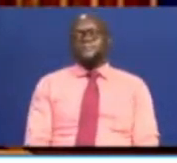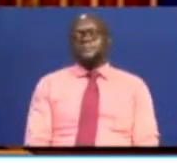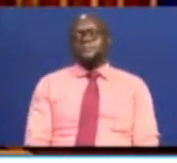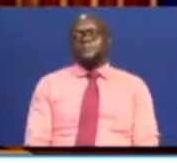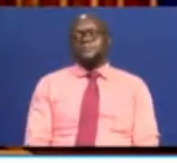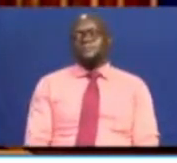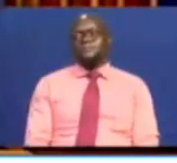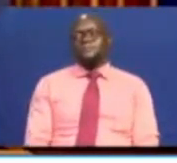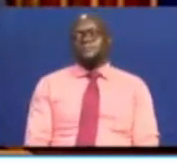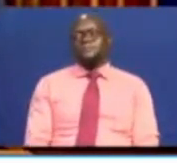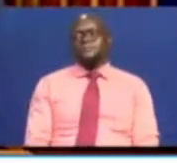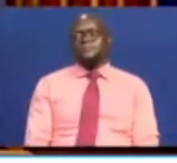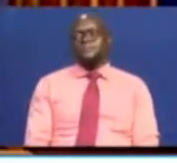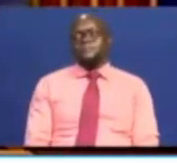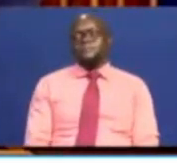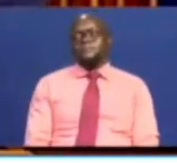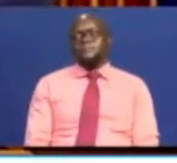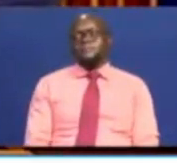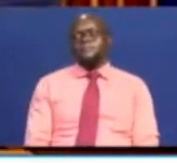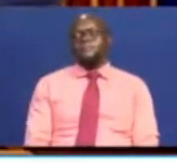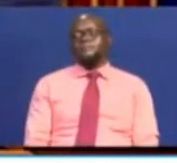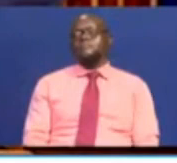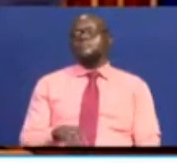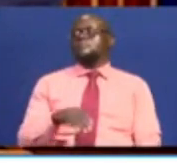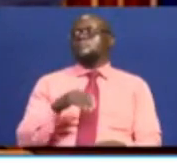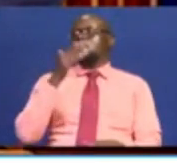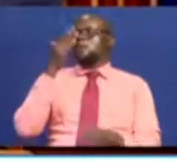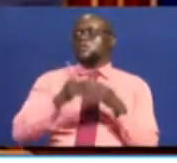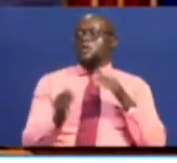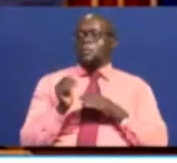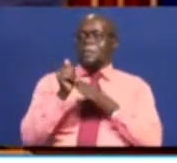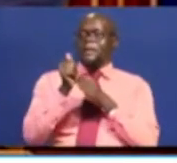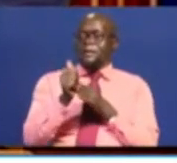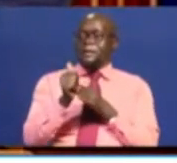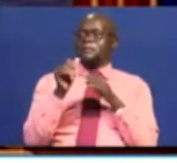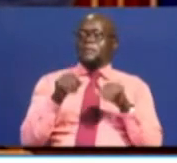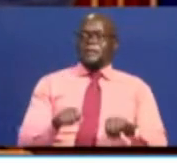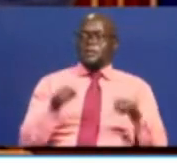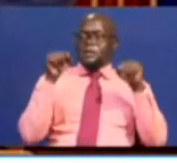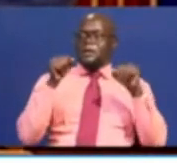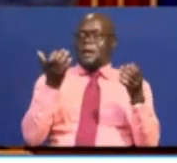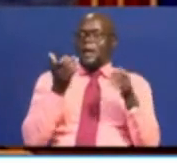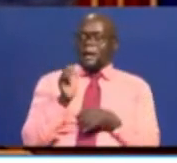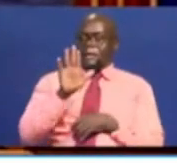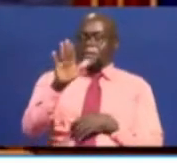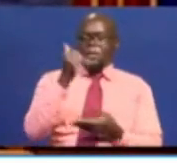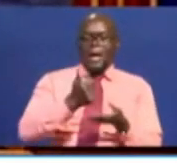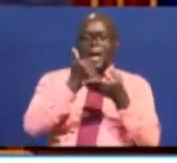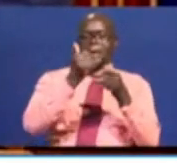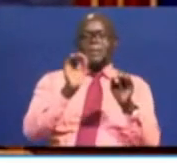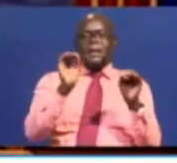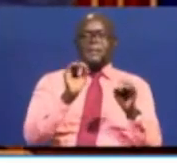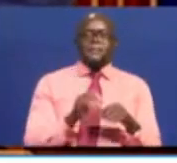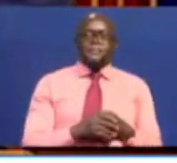Yes, 121. Can you stop directing the chair? I don't need your assistance.